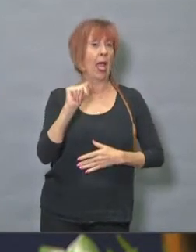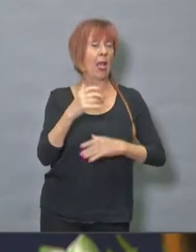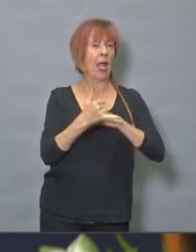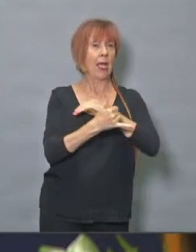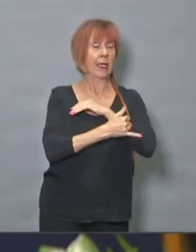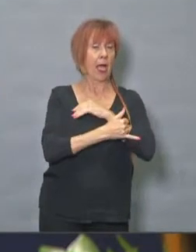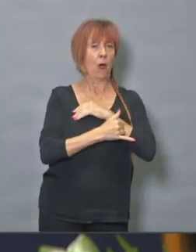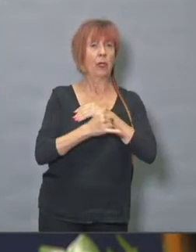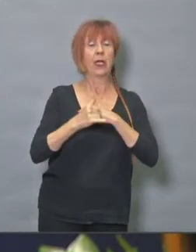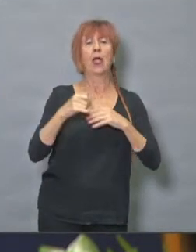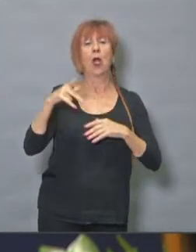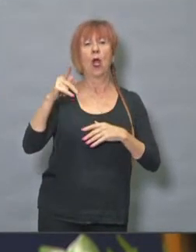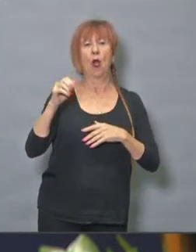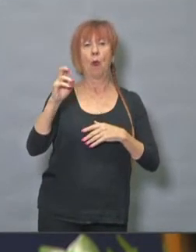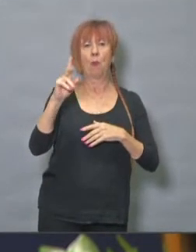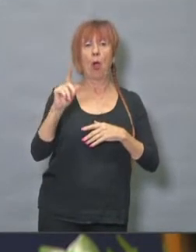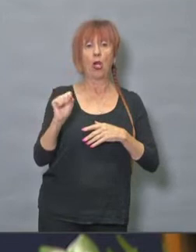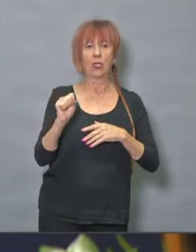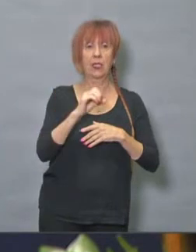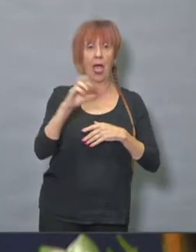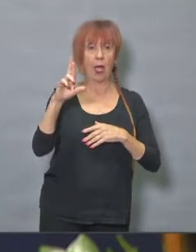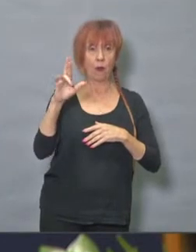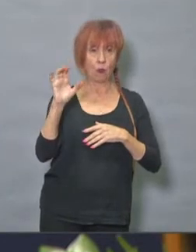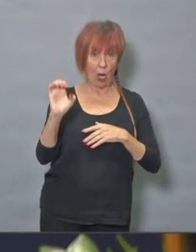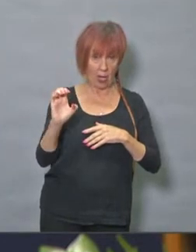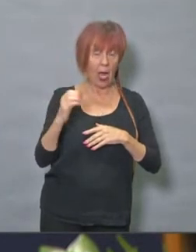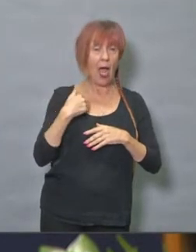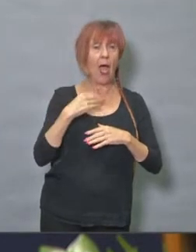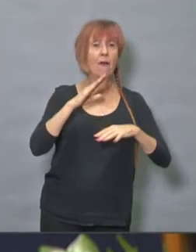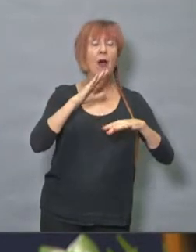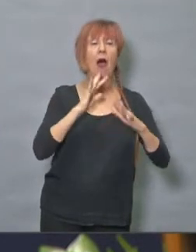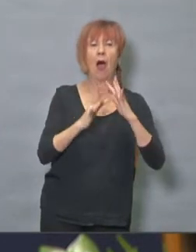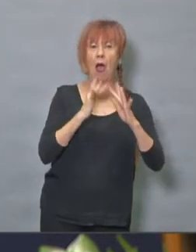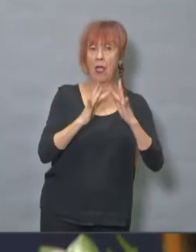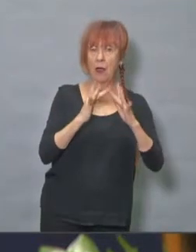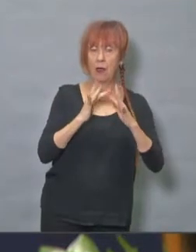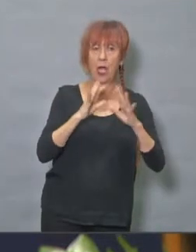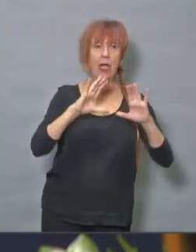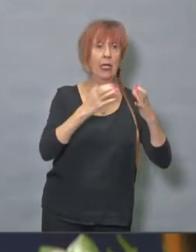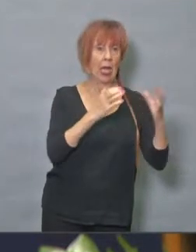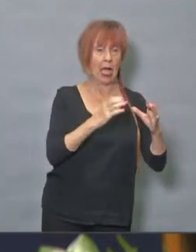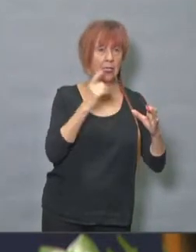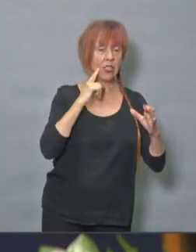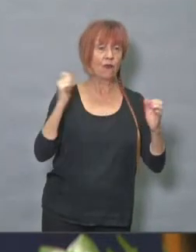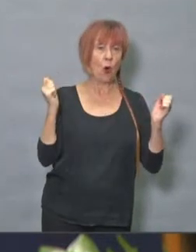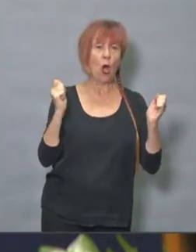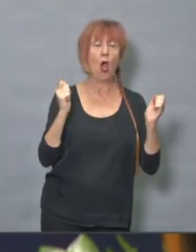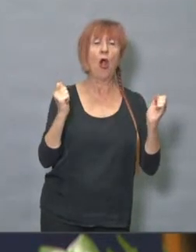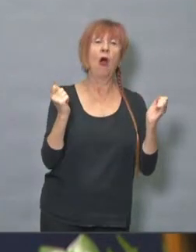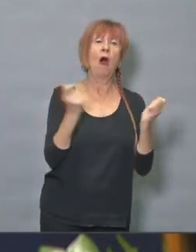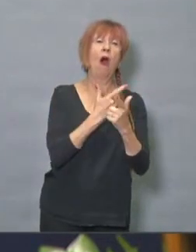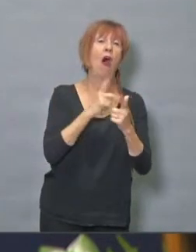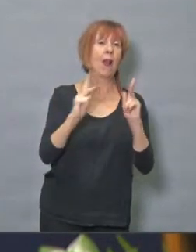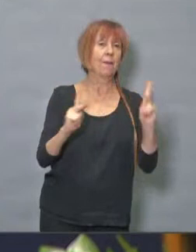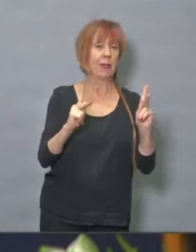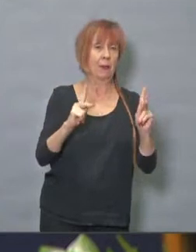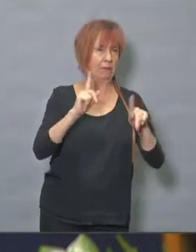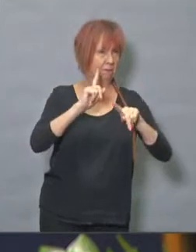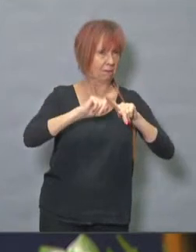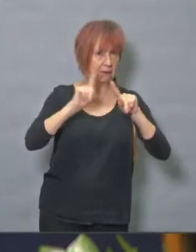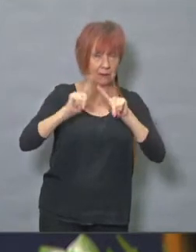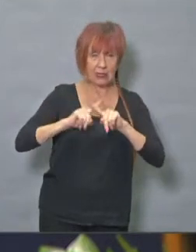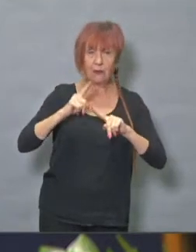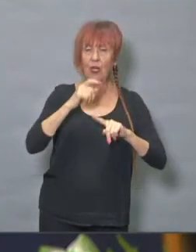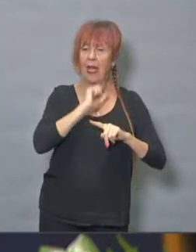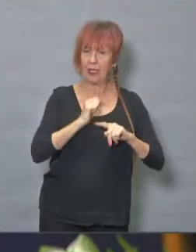online recreational activities and classes to keep residents of all ages engaged. This is also a good time to think about